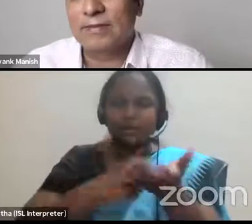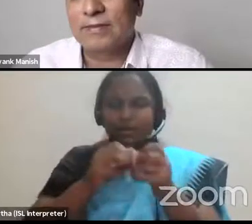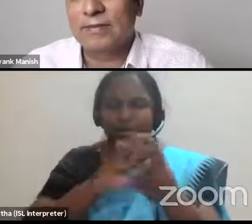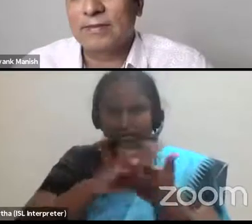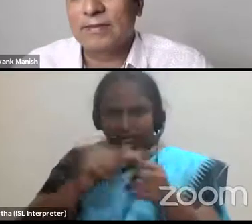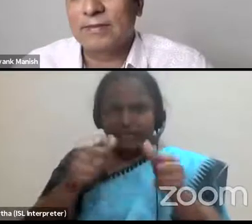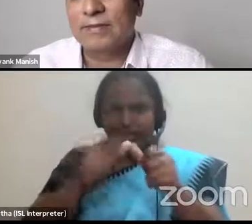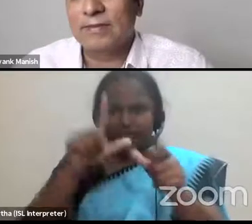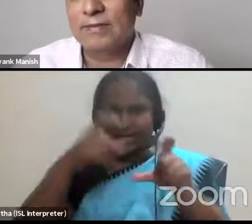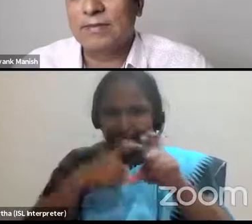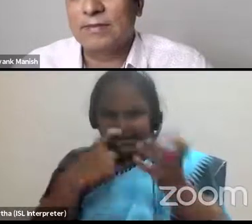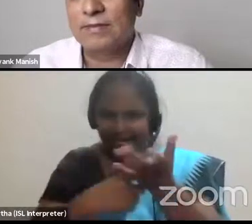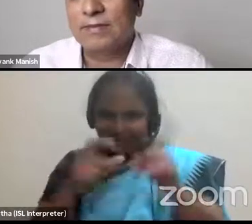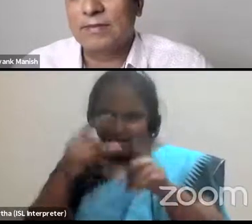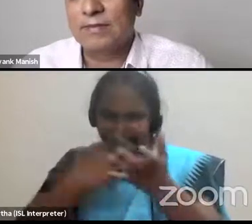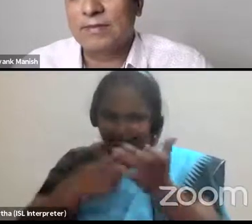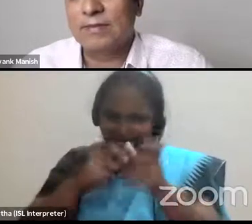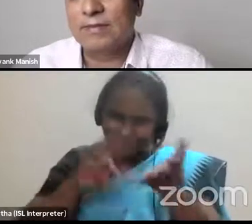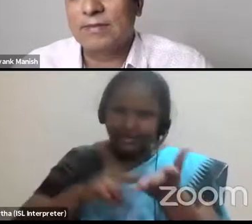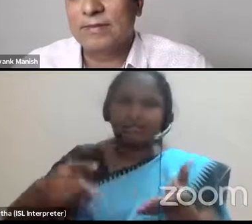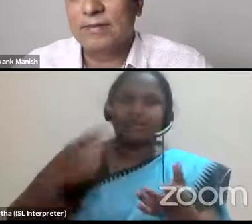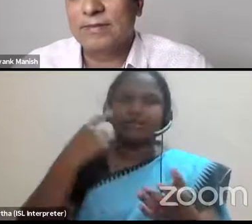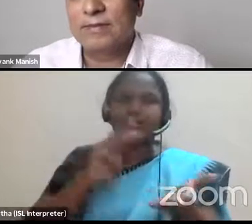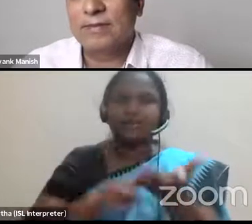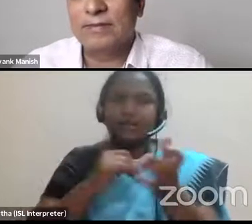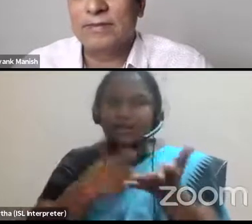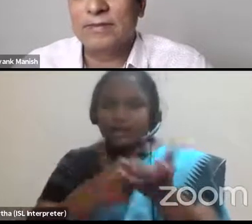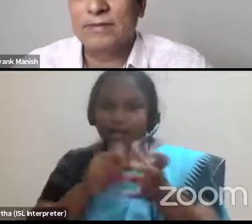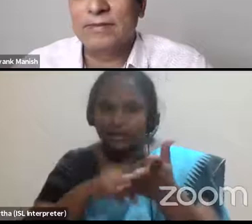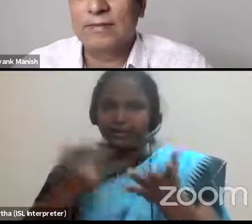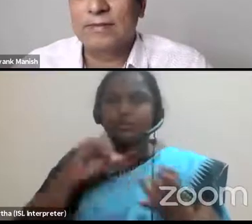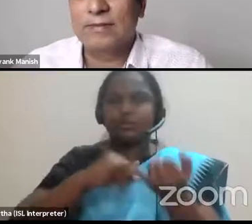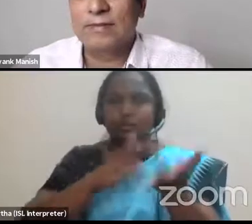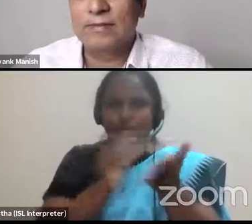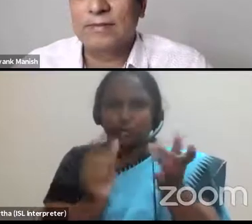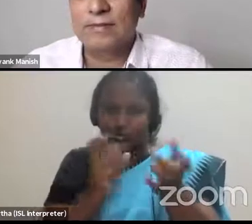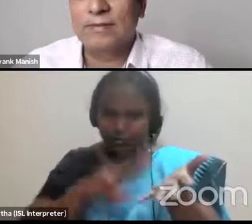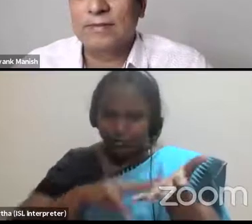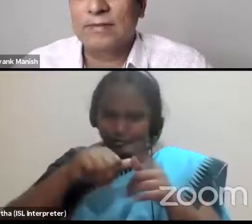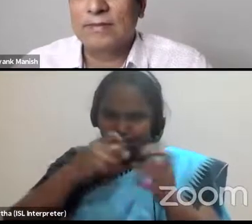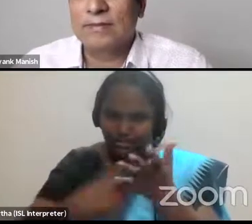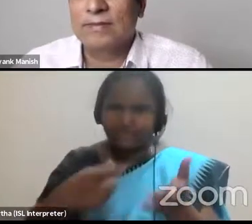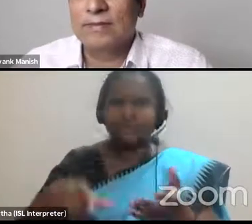Alex Abraham, Garima Mishra, and Shubhashini